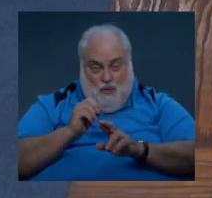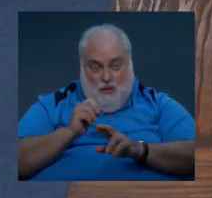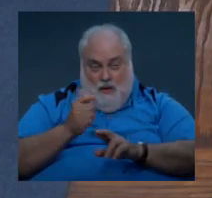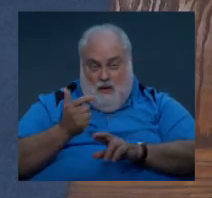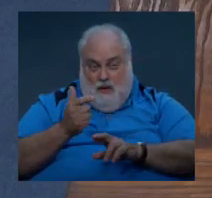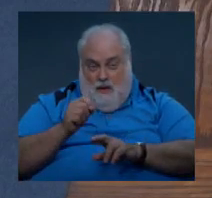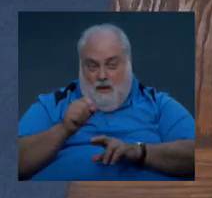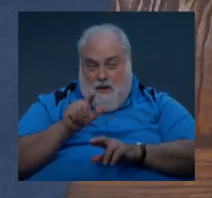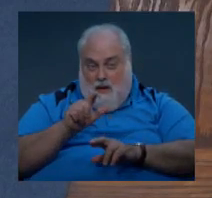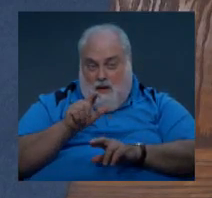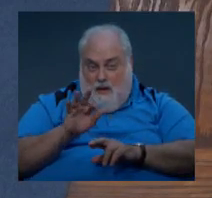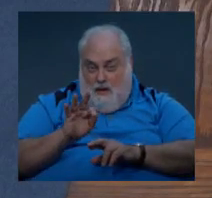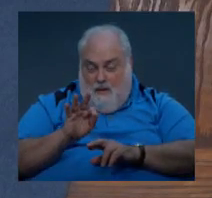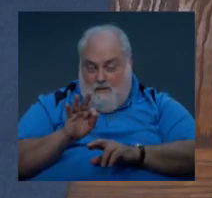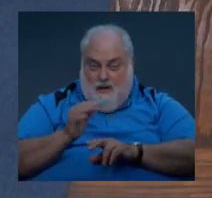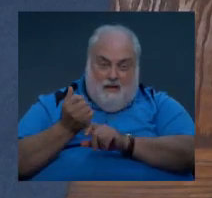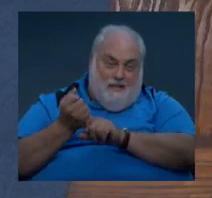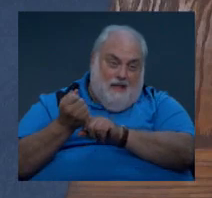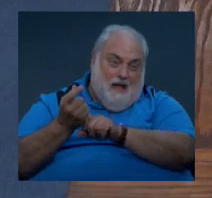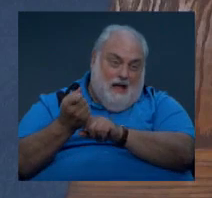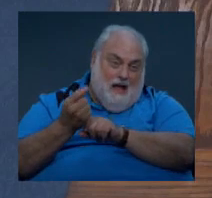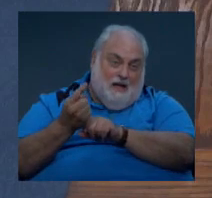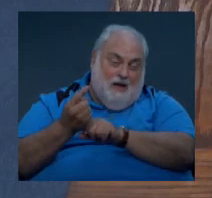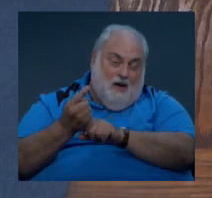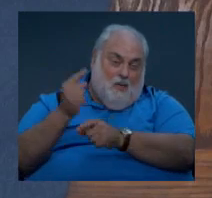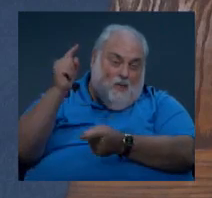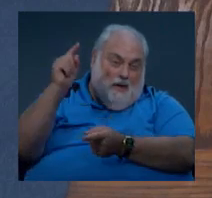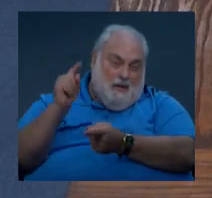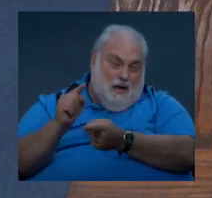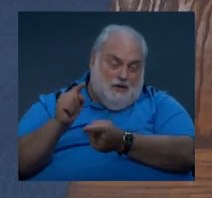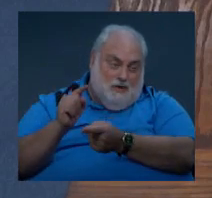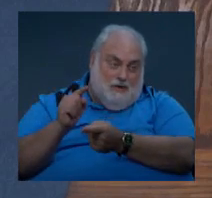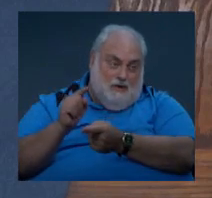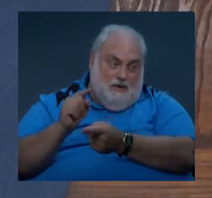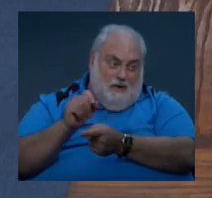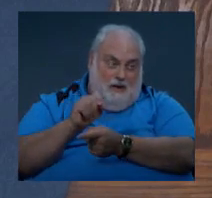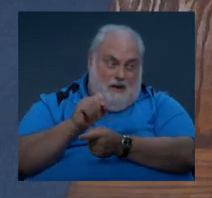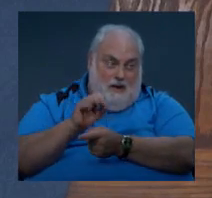golf, the annual reduction of